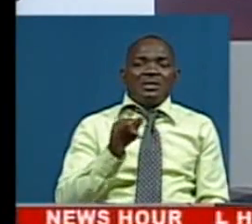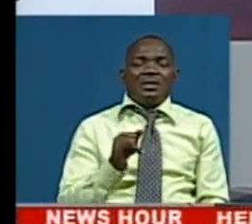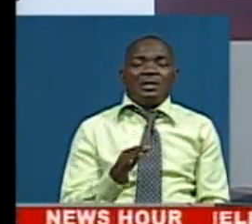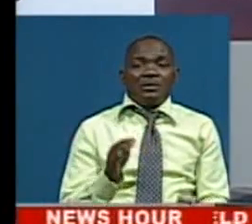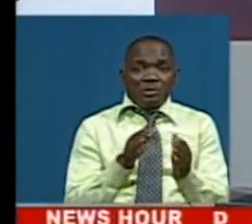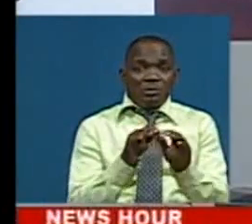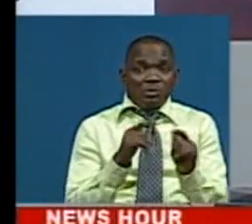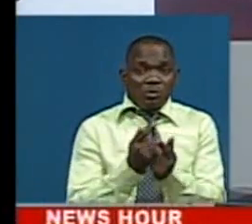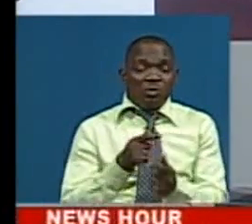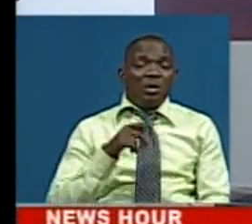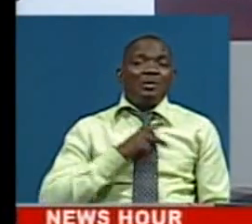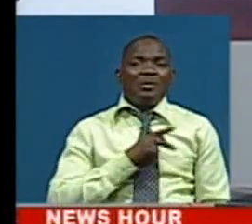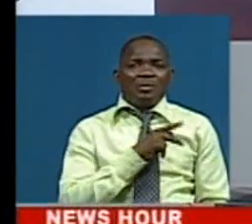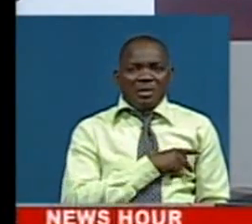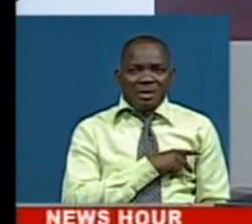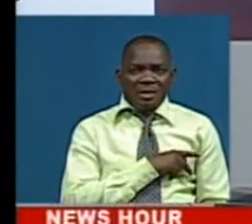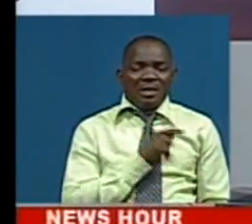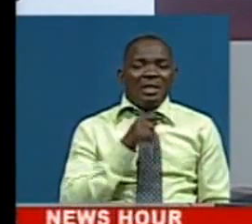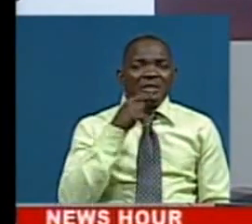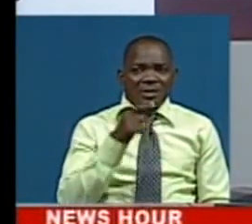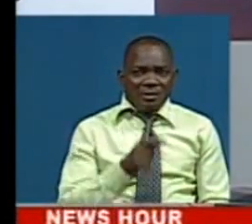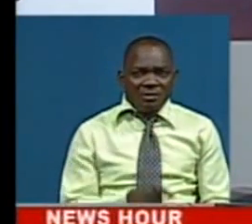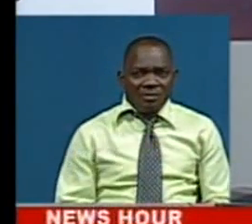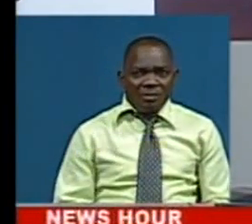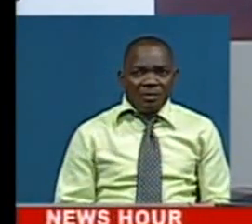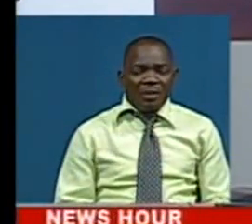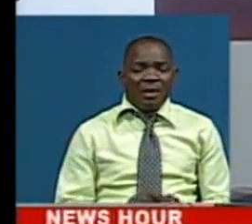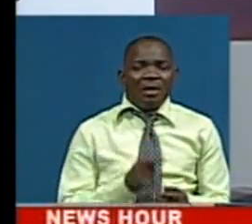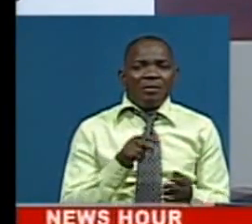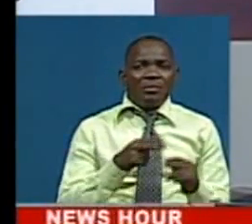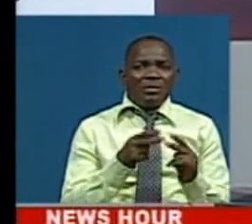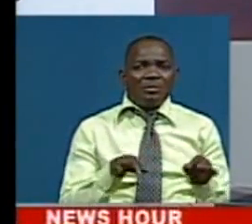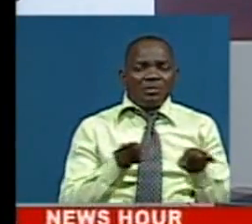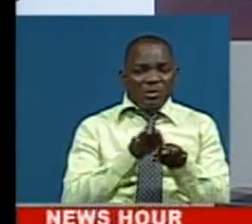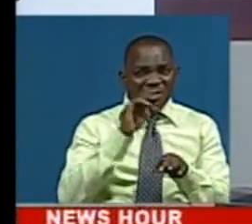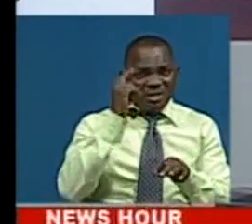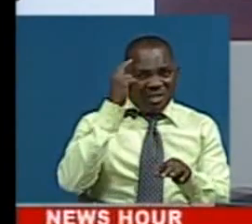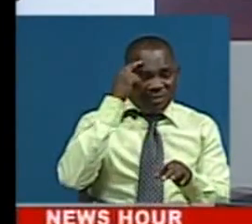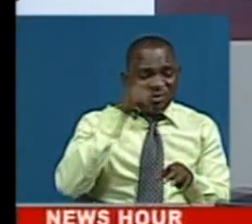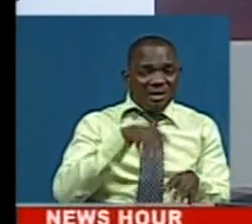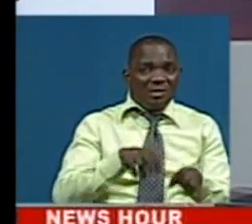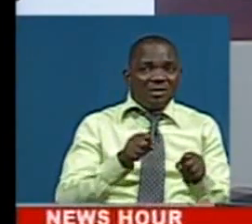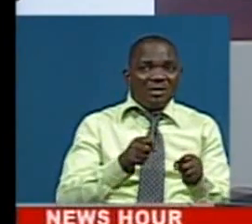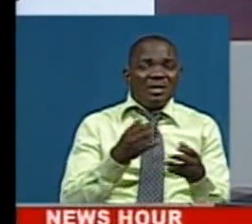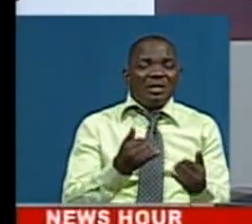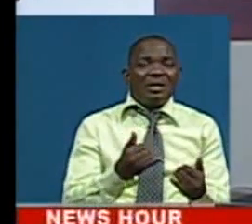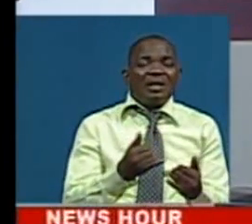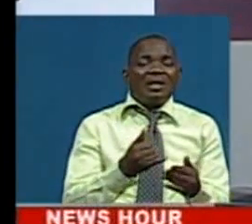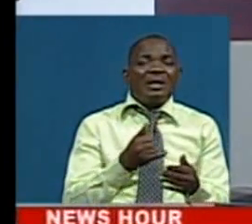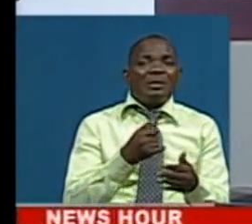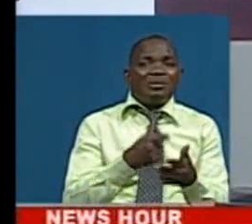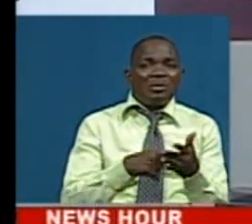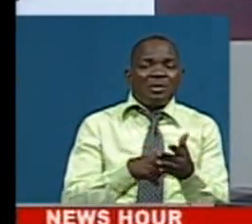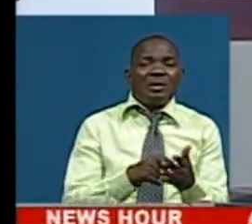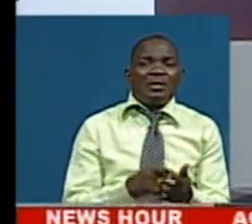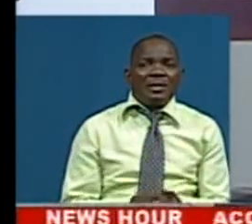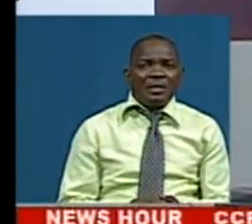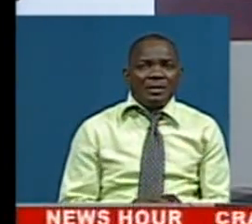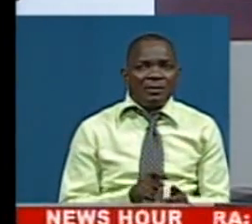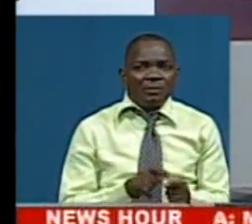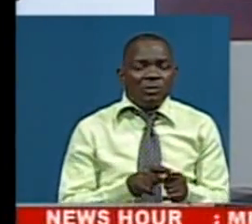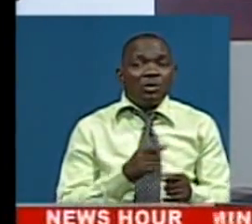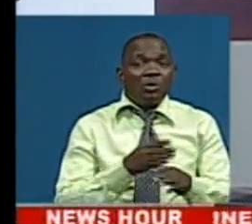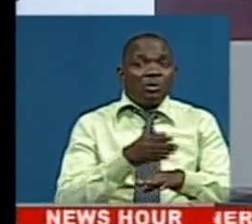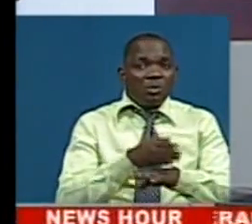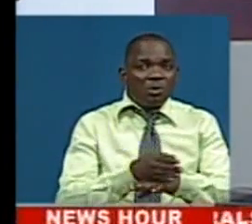The Minority Caucus in Parliament has described as insensitive government's adoption of current price determination formula for